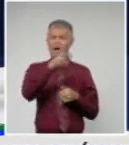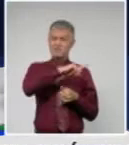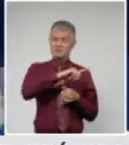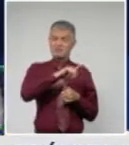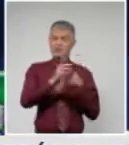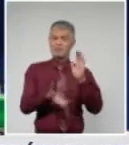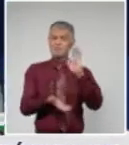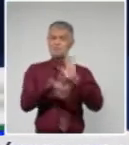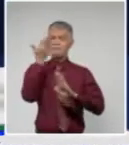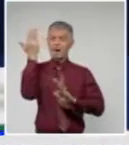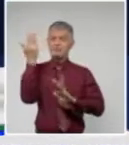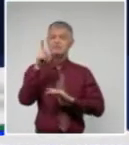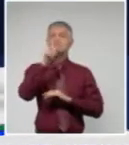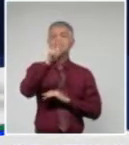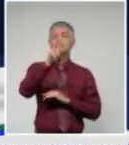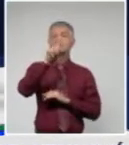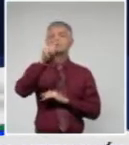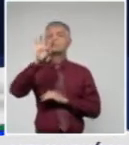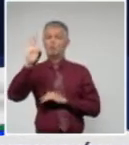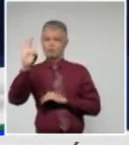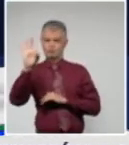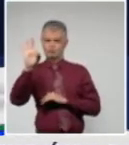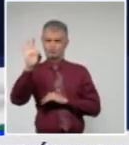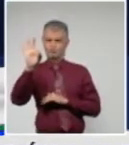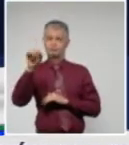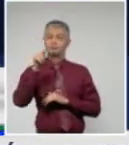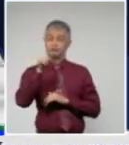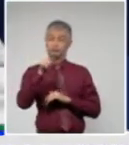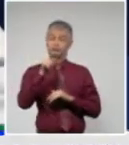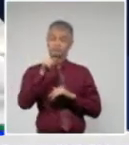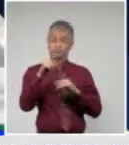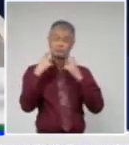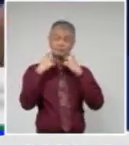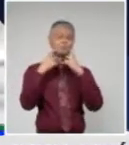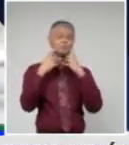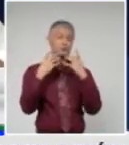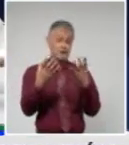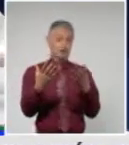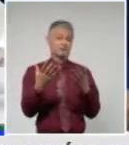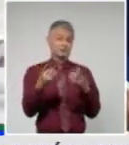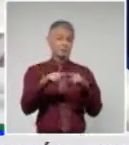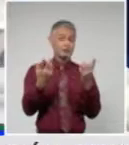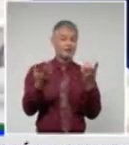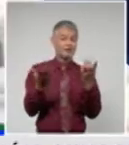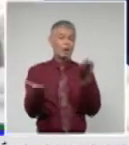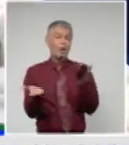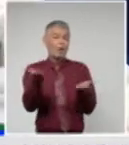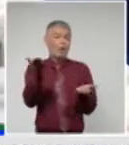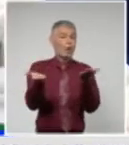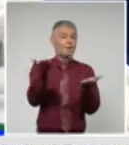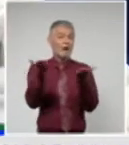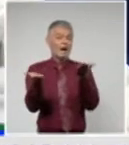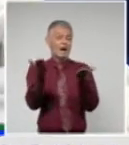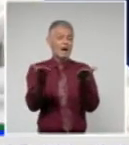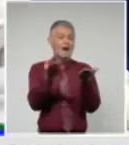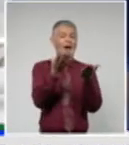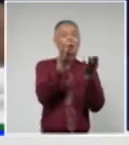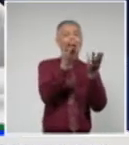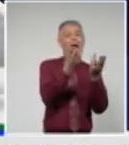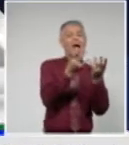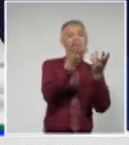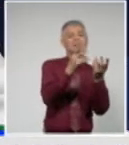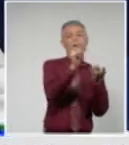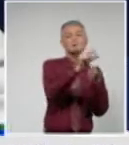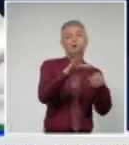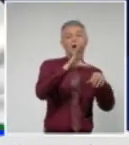1 in Camagüey, and 2 in Santiago de Cuba. This means that, to date,